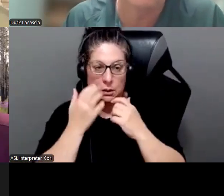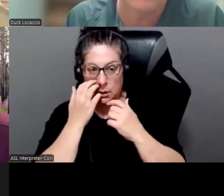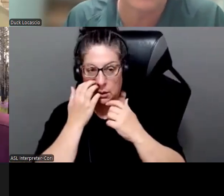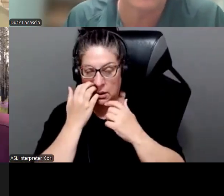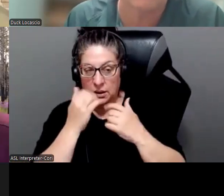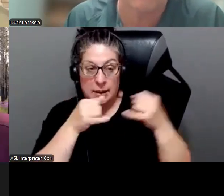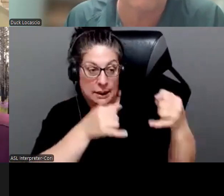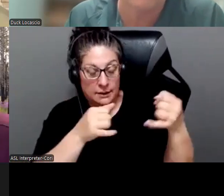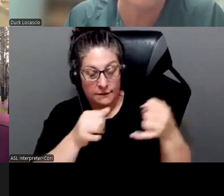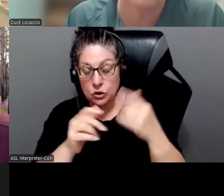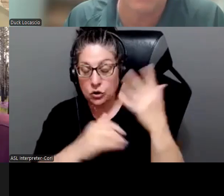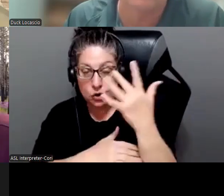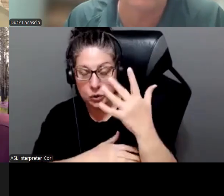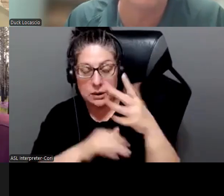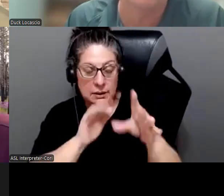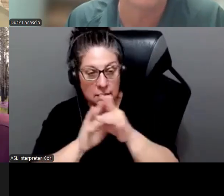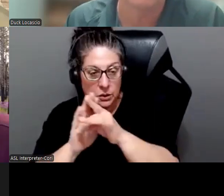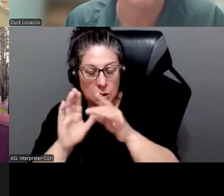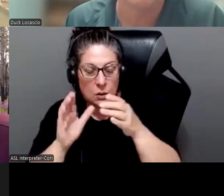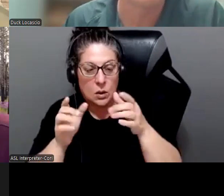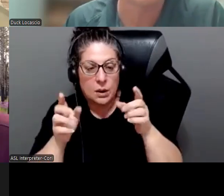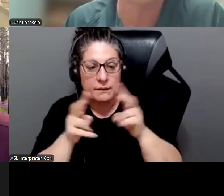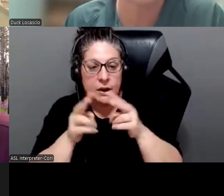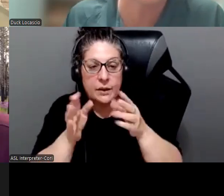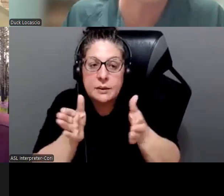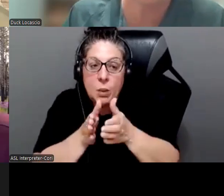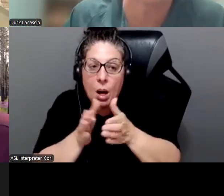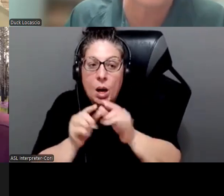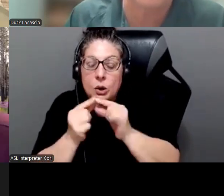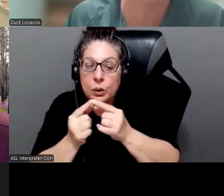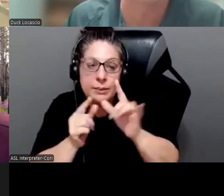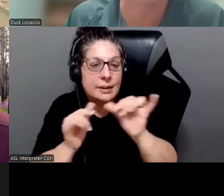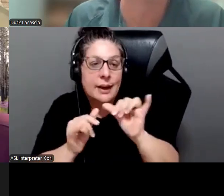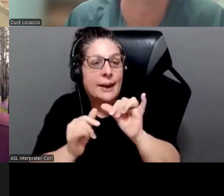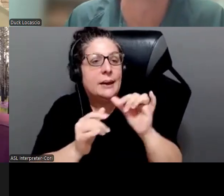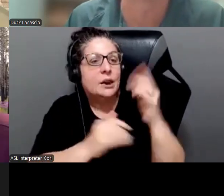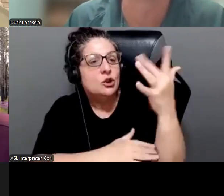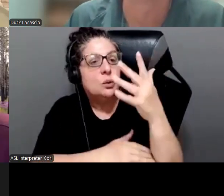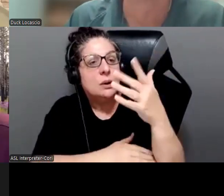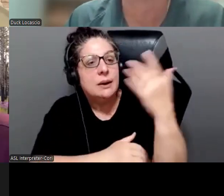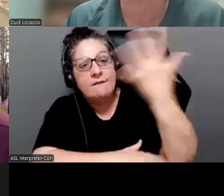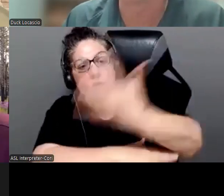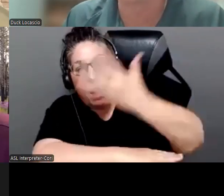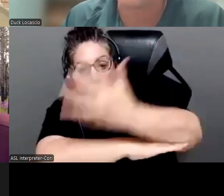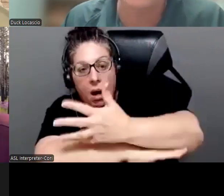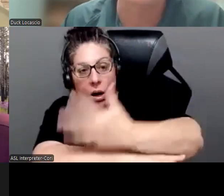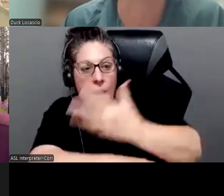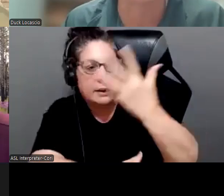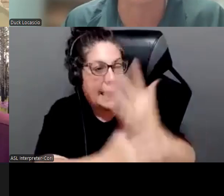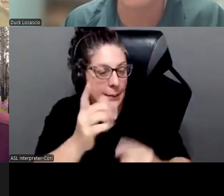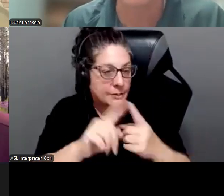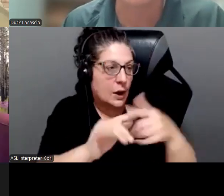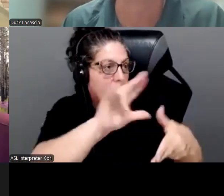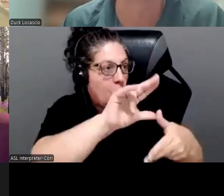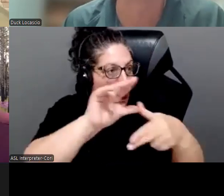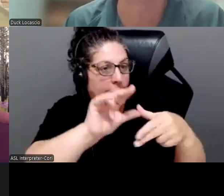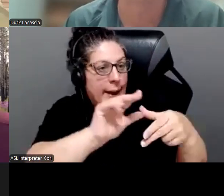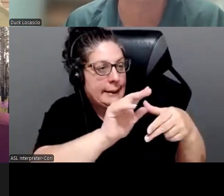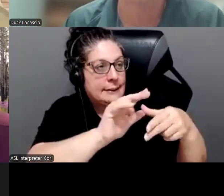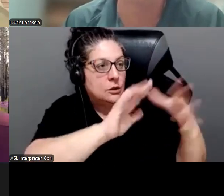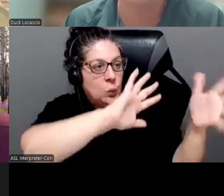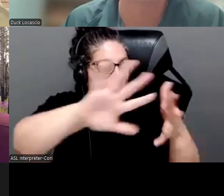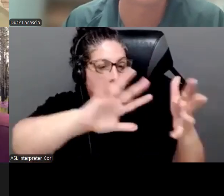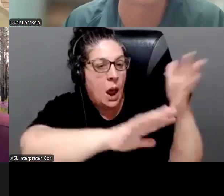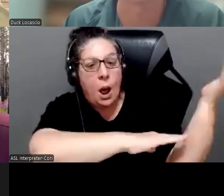Individual tree selection or very small groups are much like tree fall gaps that you get from hurricane or strong wind that comes